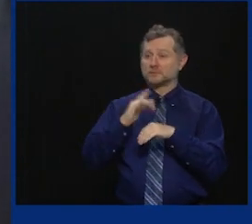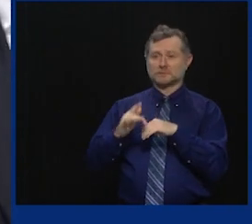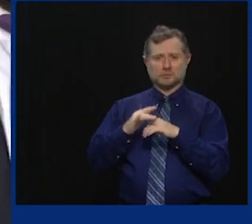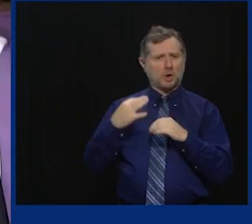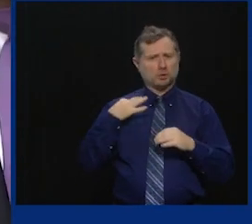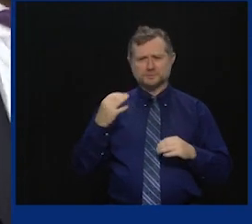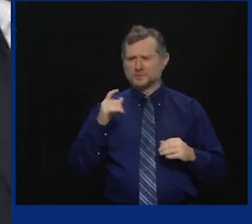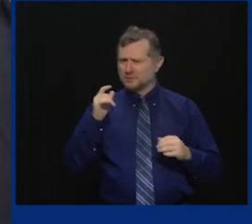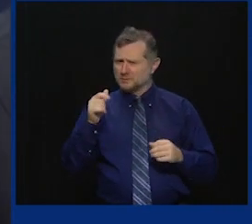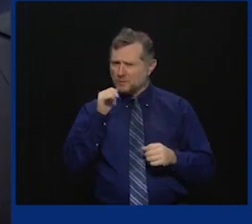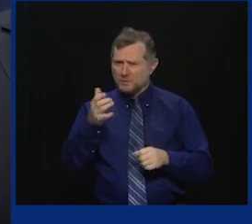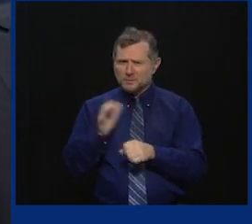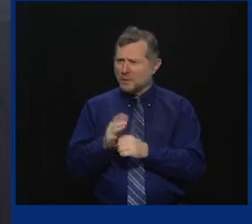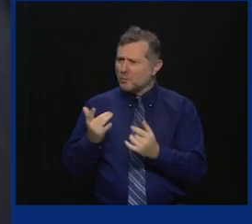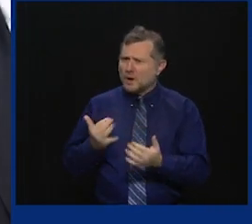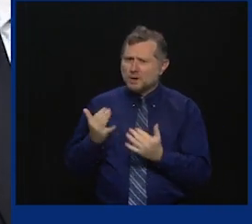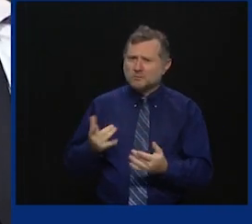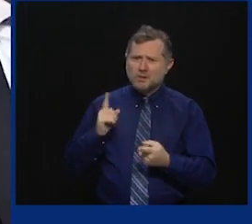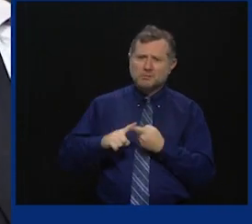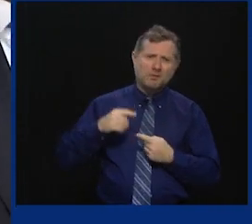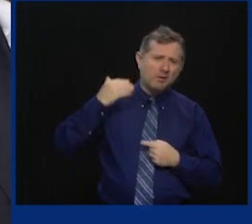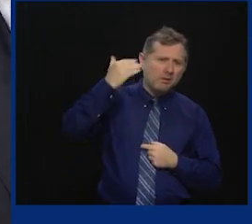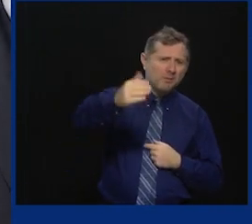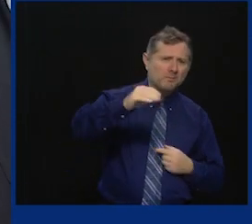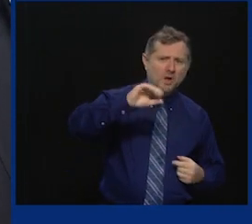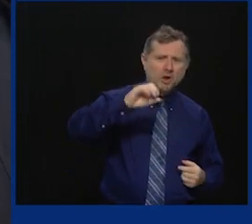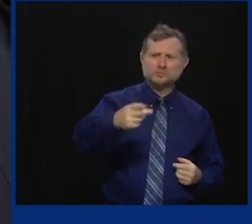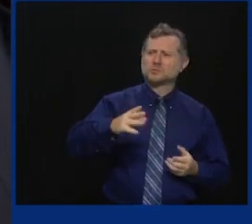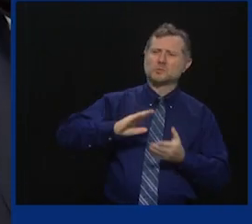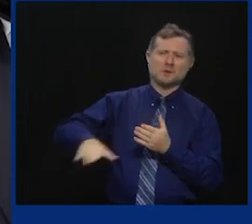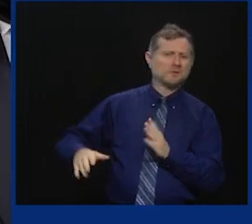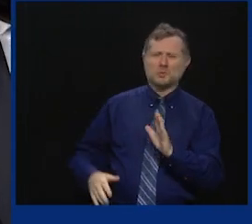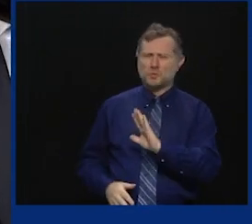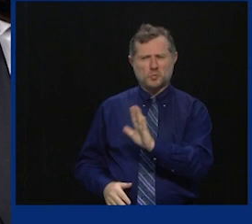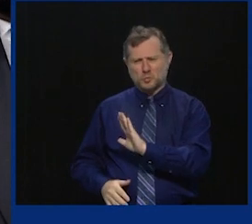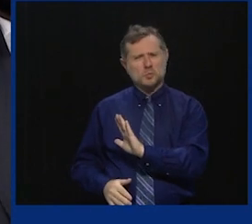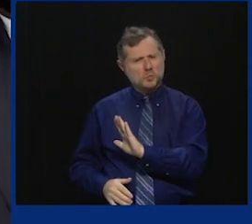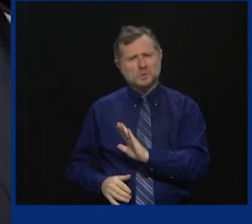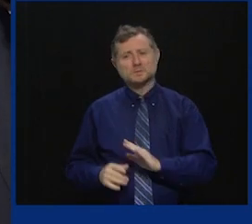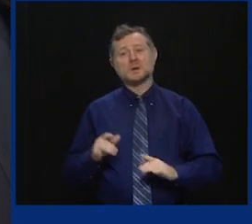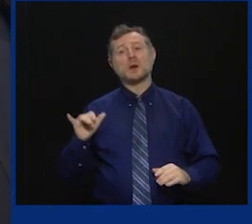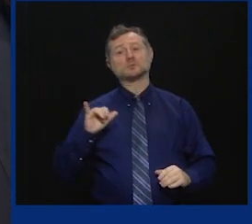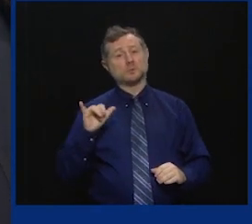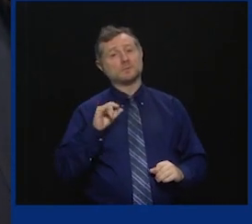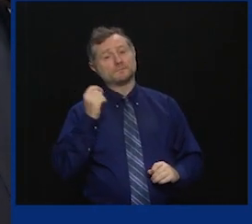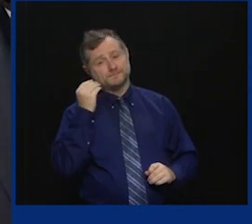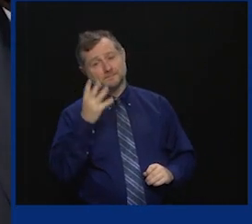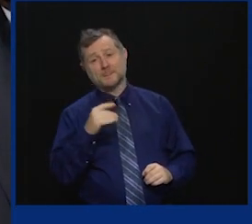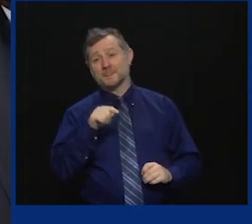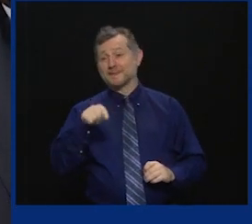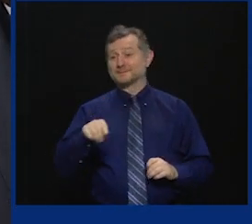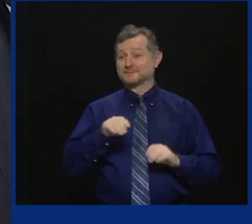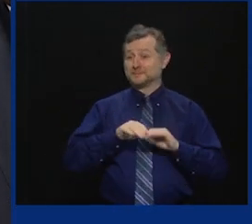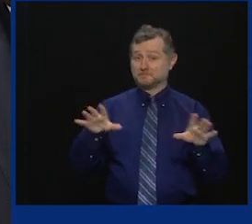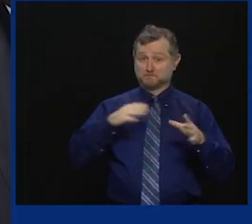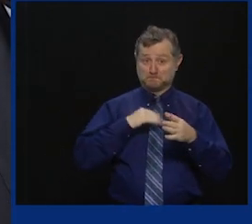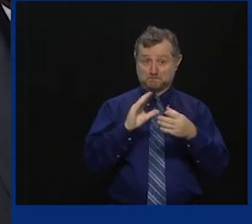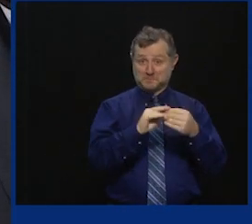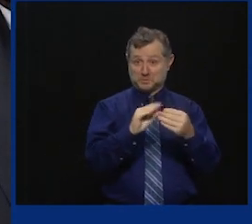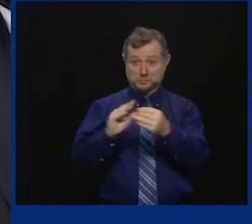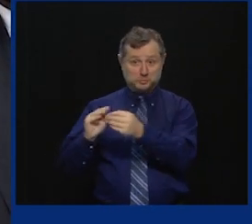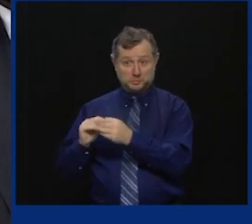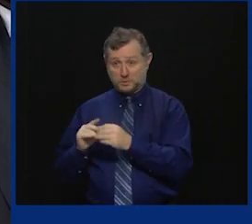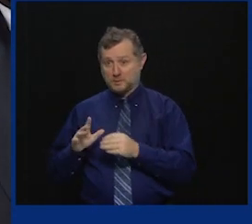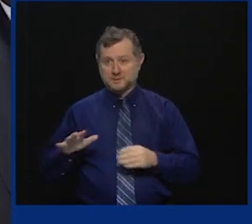until the effective date in March and let them go. But I also think that this sends a message to all others in this system that